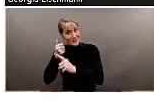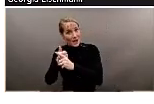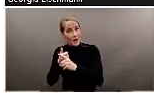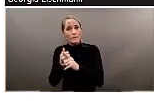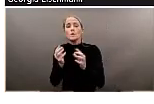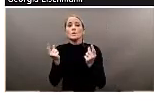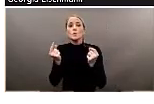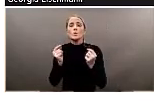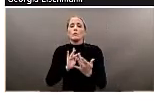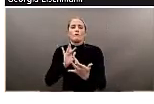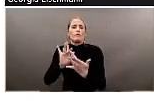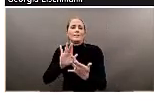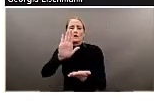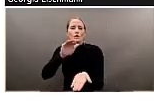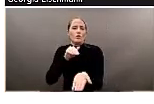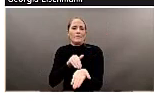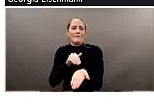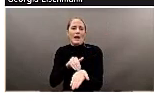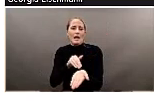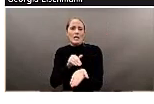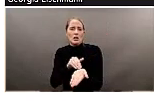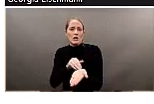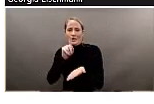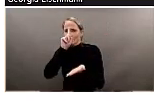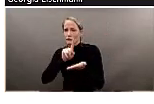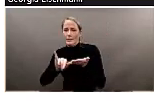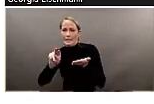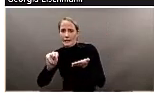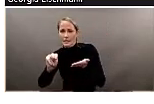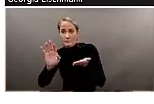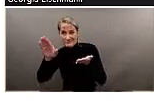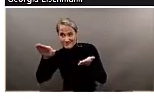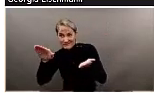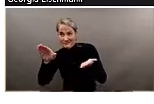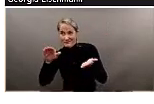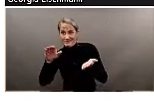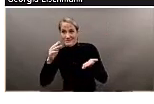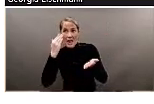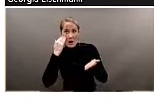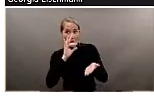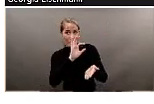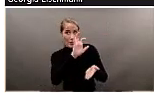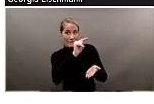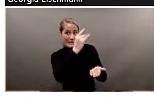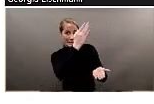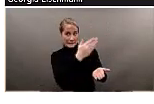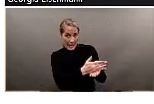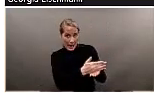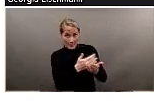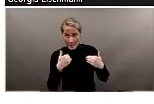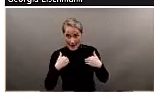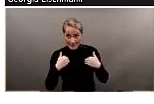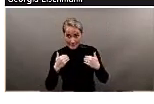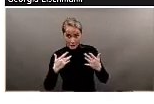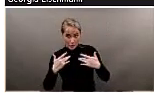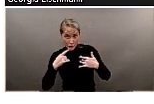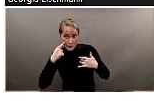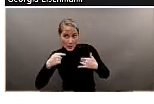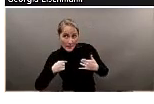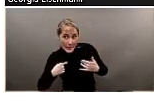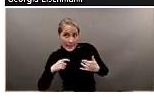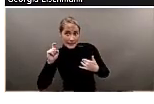not this is an issue for them or not, simply reach out to their provider and ask, is there anything I should worry about their asthma with the changes